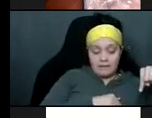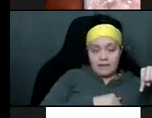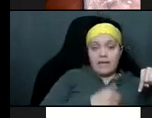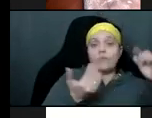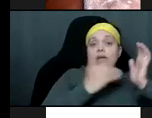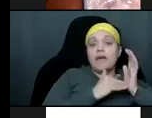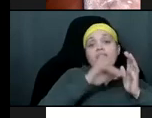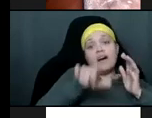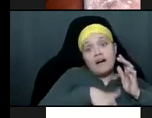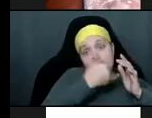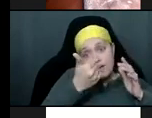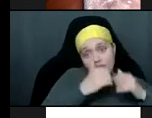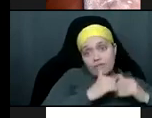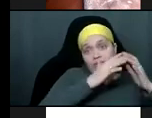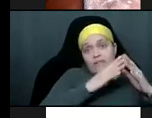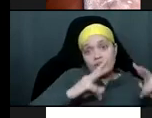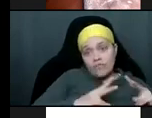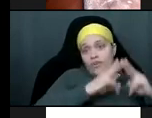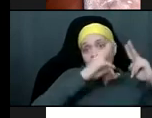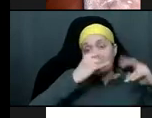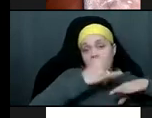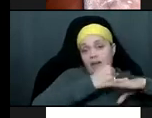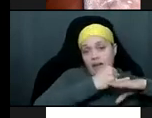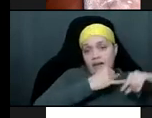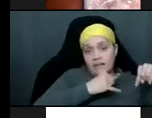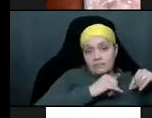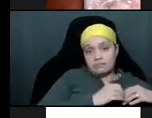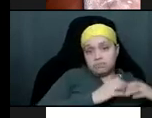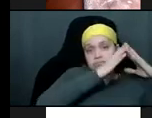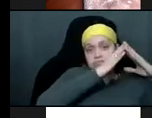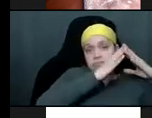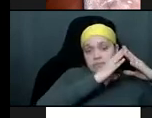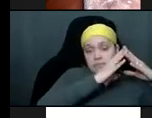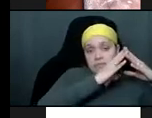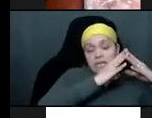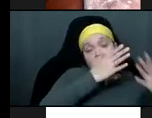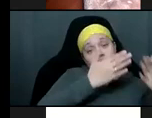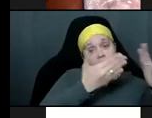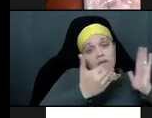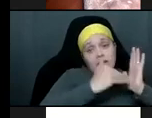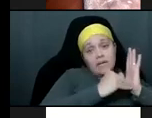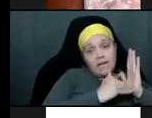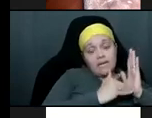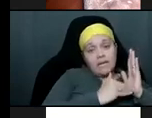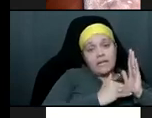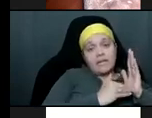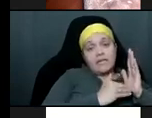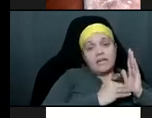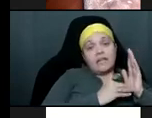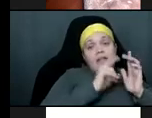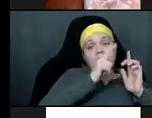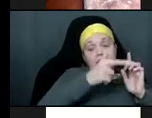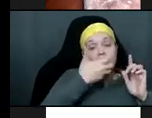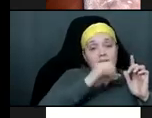get another volcanic island. And maybe, again, much later, the